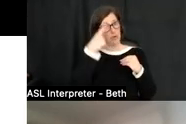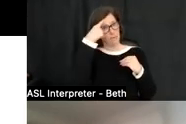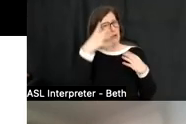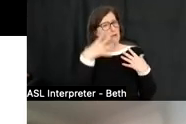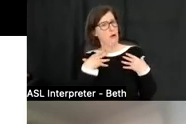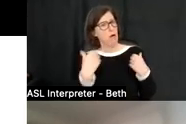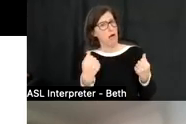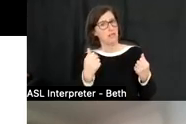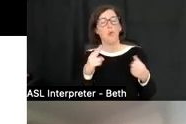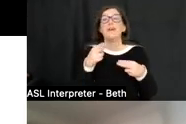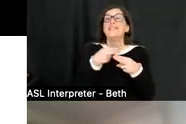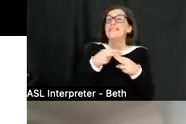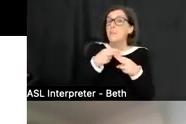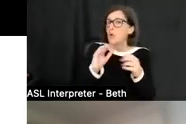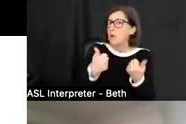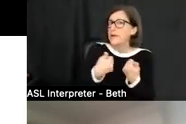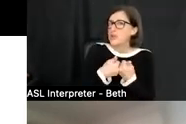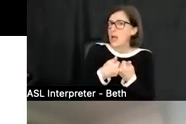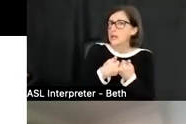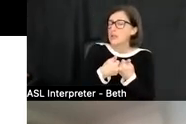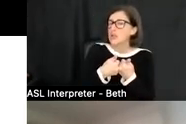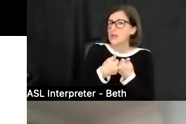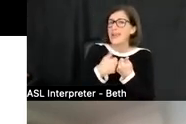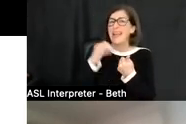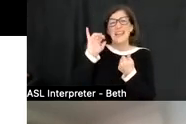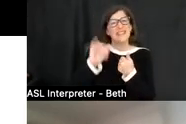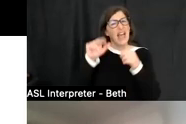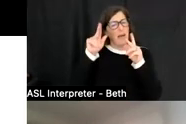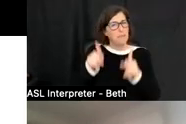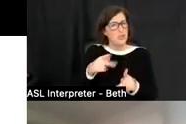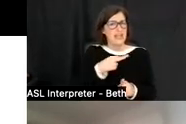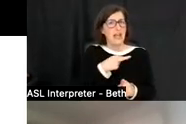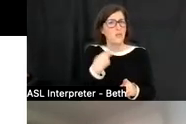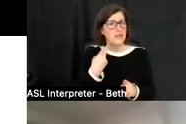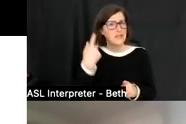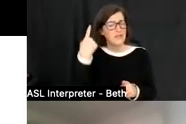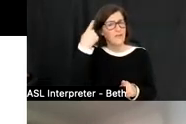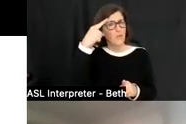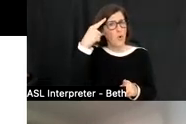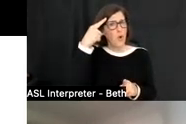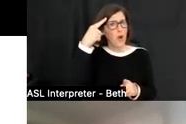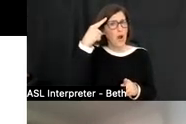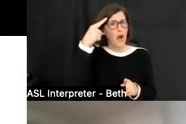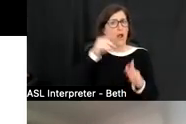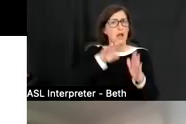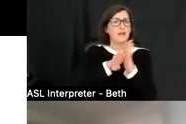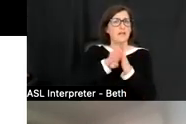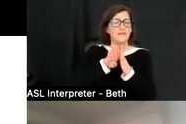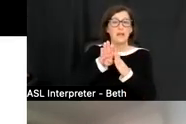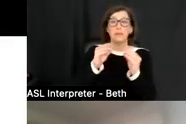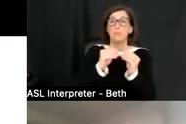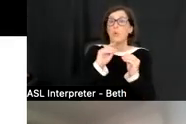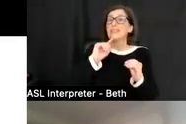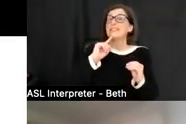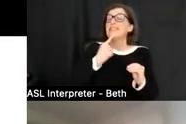or temporary challenges, is that person at risk for developing more